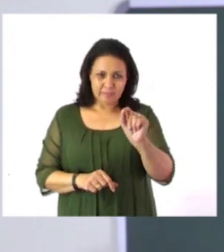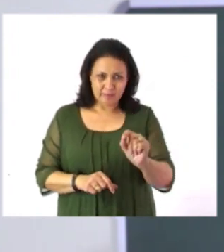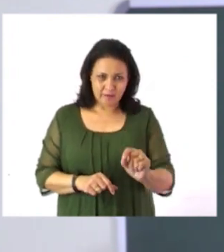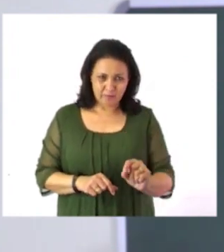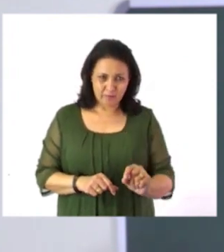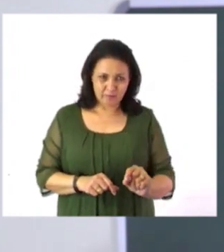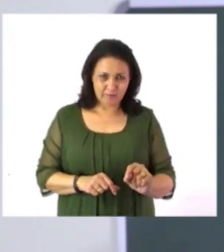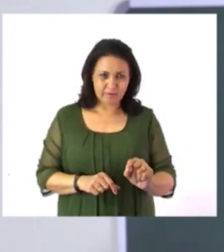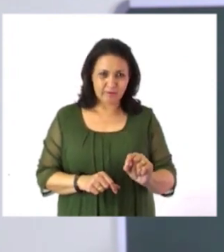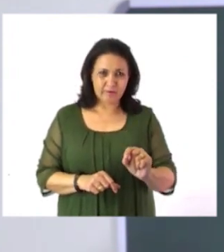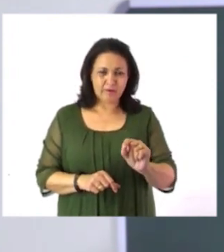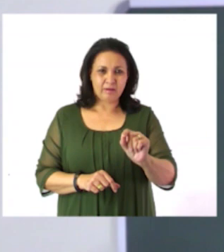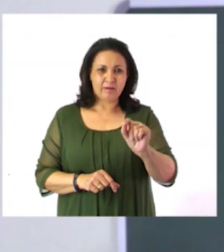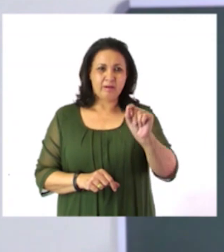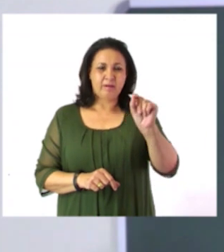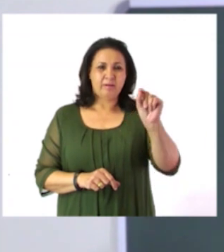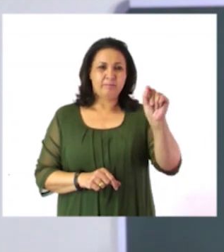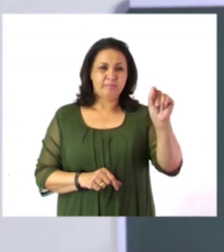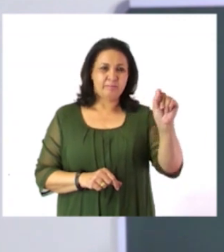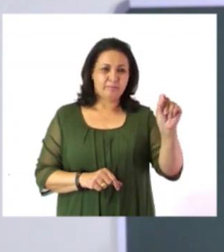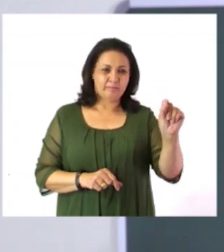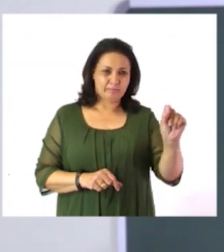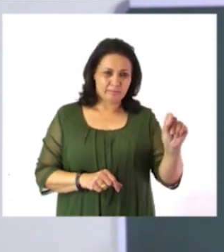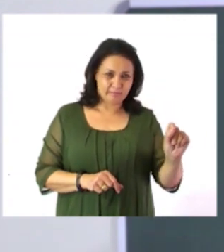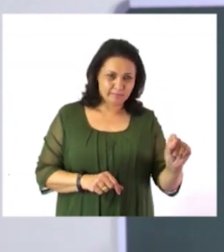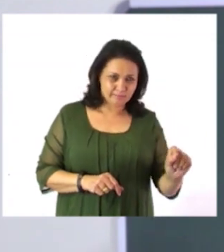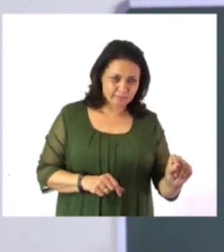Our friend is doing a great job.